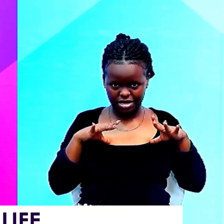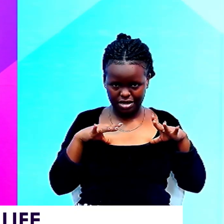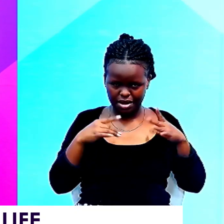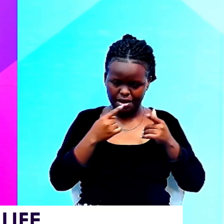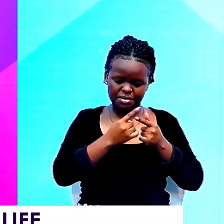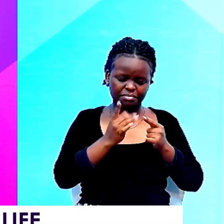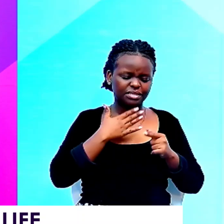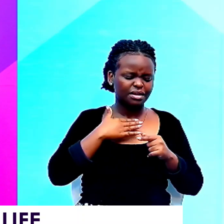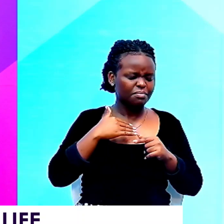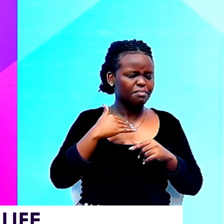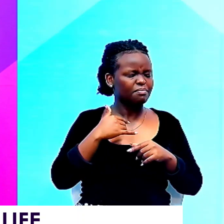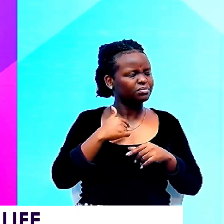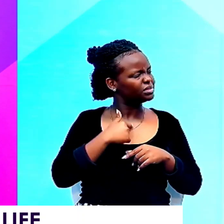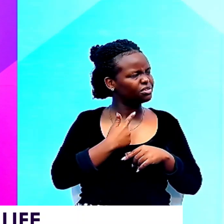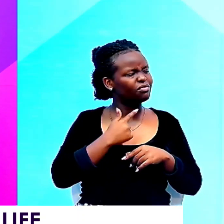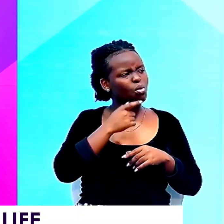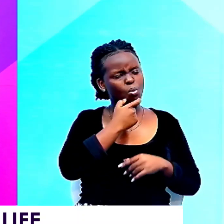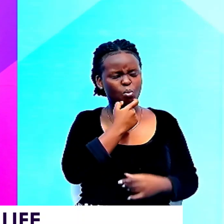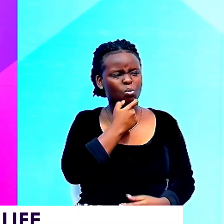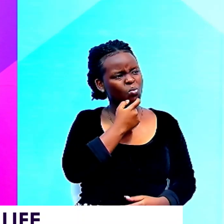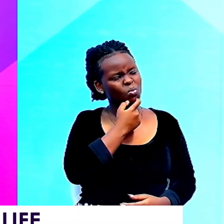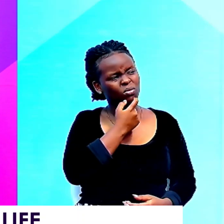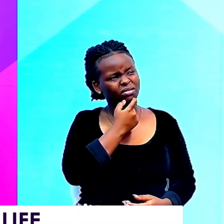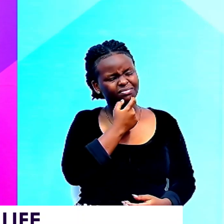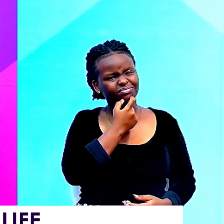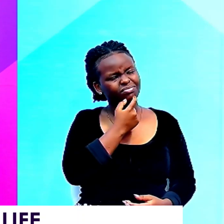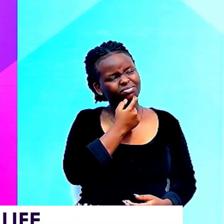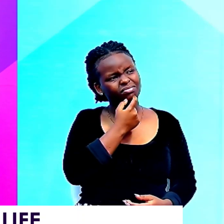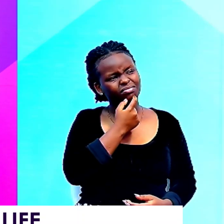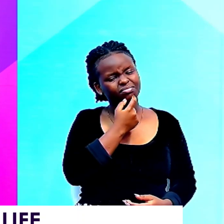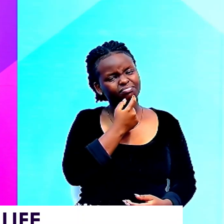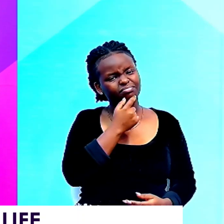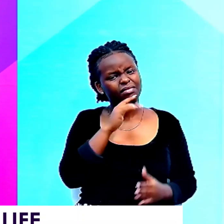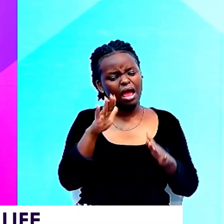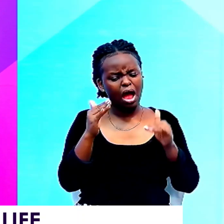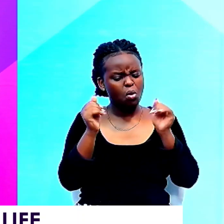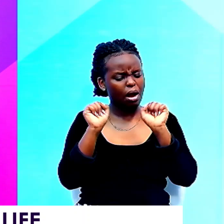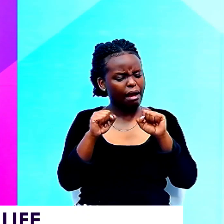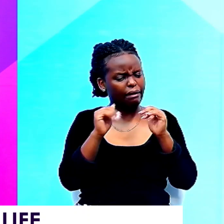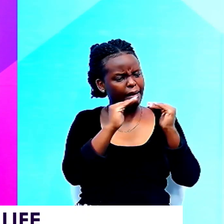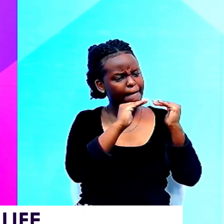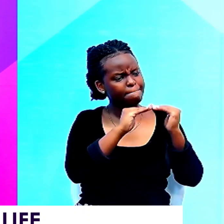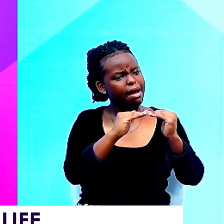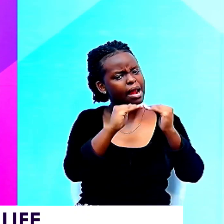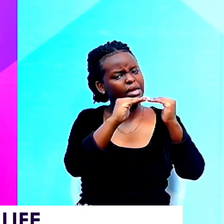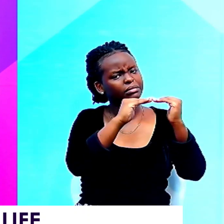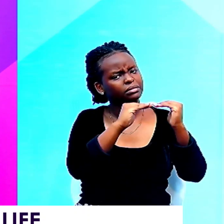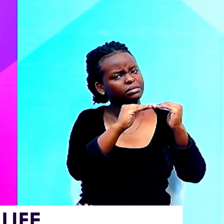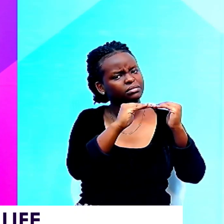really wondering, you know, how you can balance